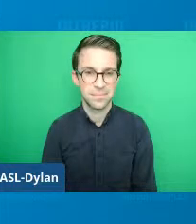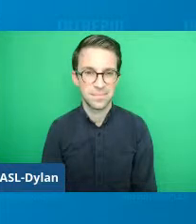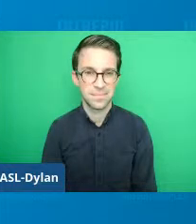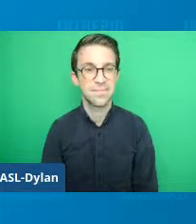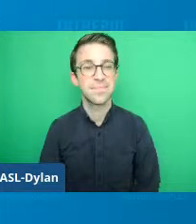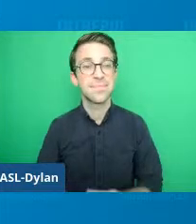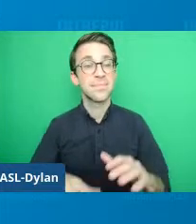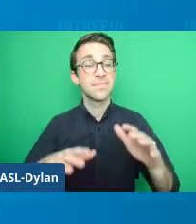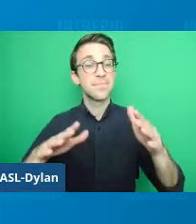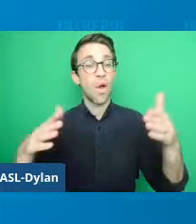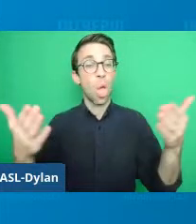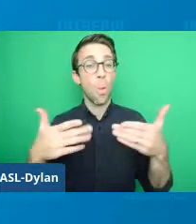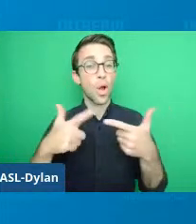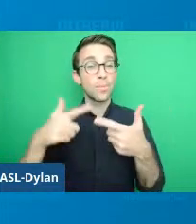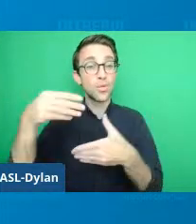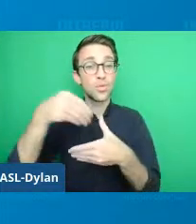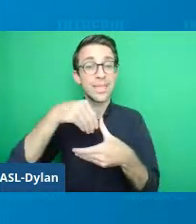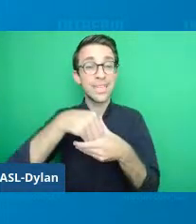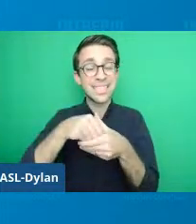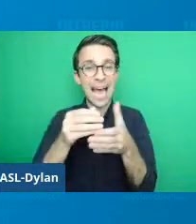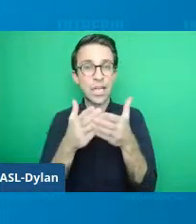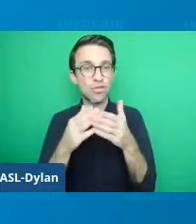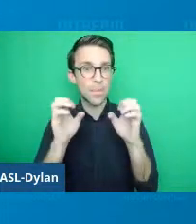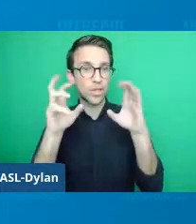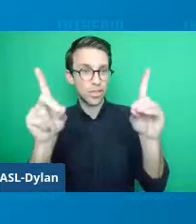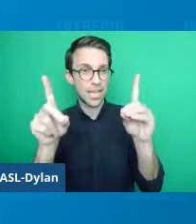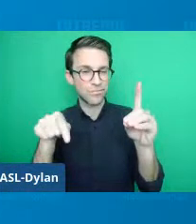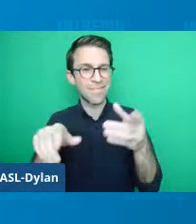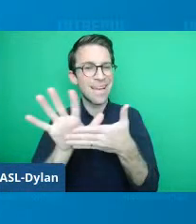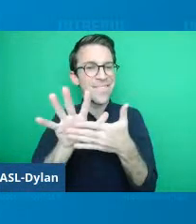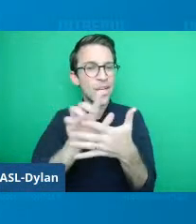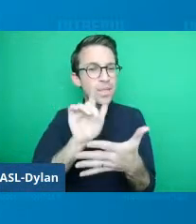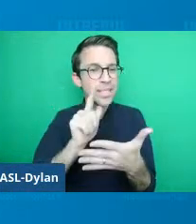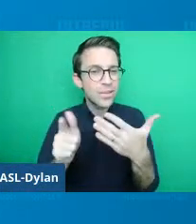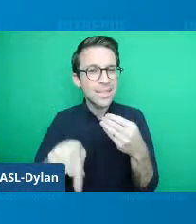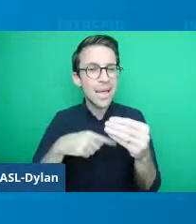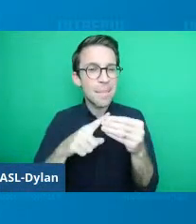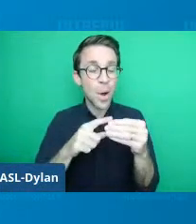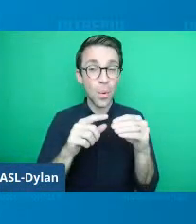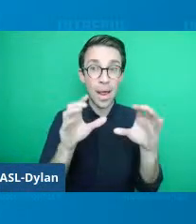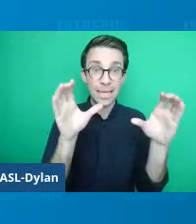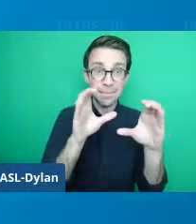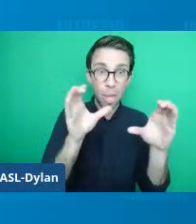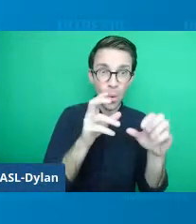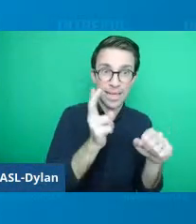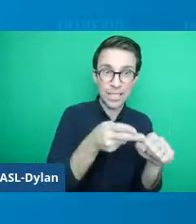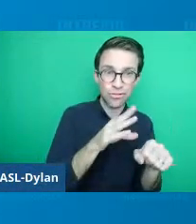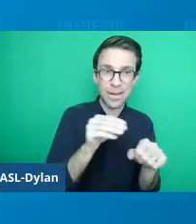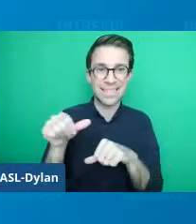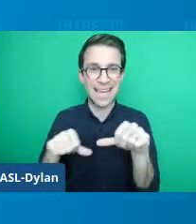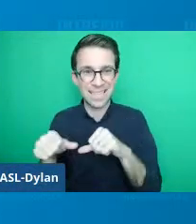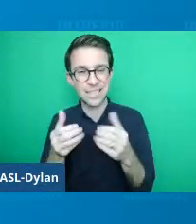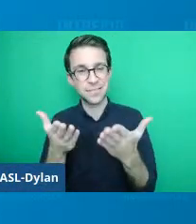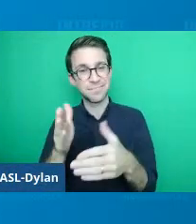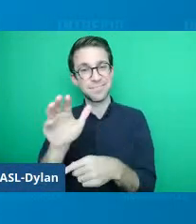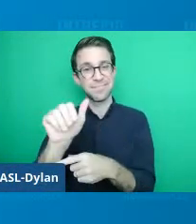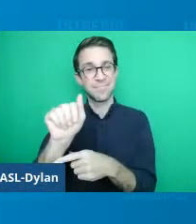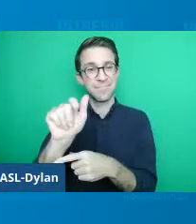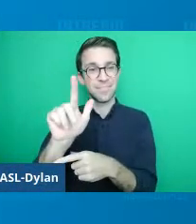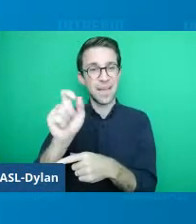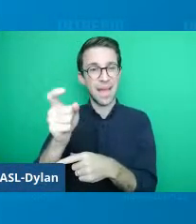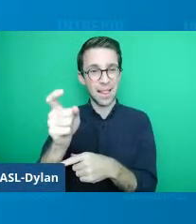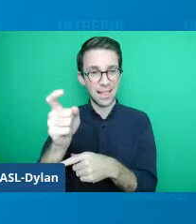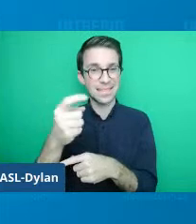Welcome to Inside Intrepid Education, a video series about exploring with history and science. My name is Alex, I'm an educator with the Intrepid Sea,